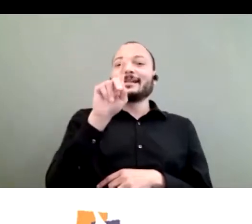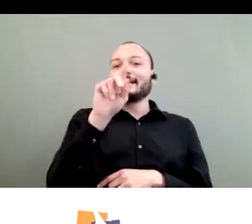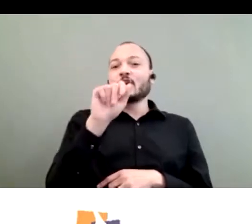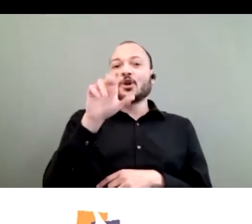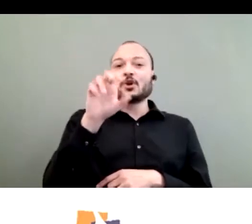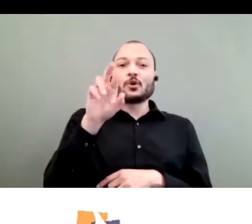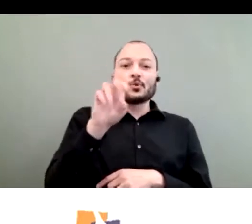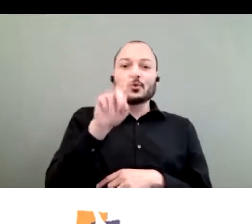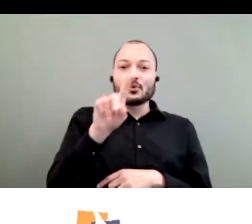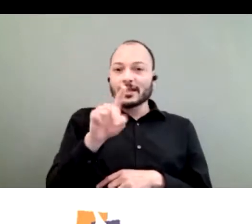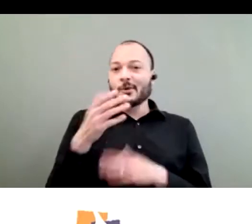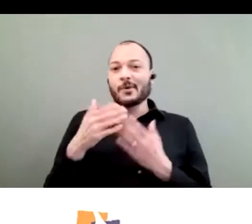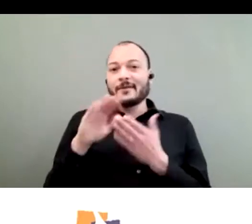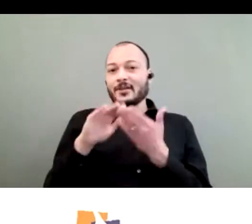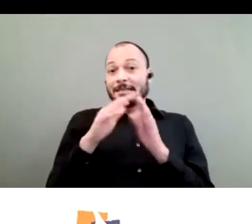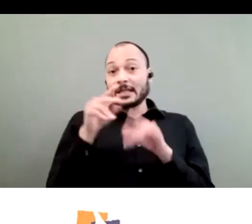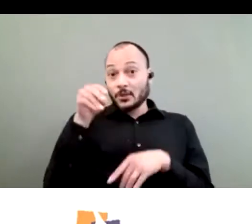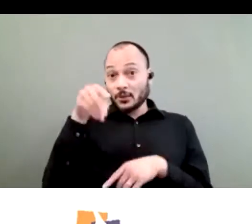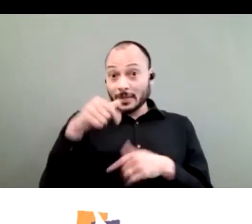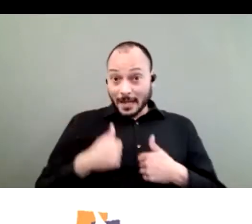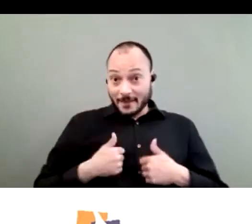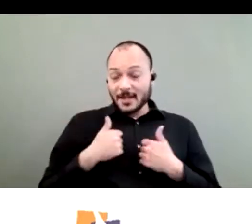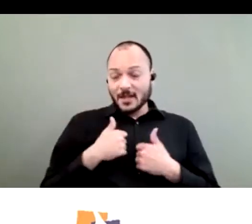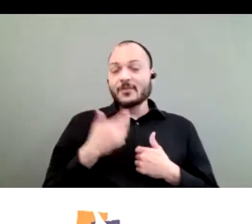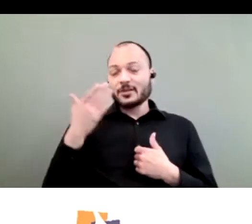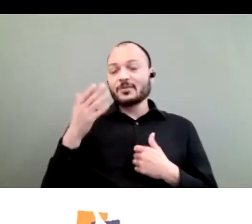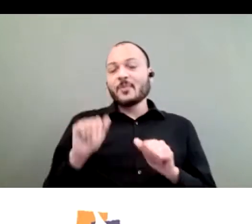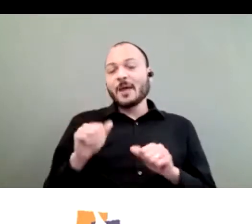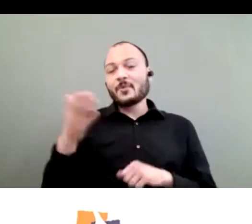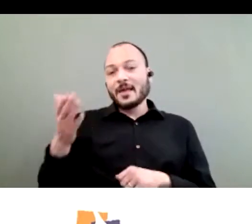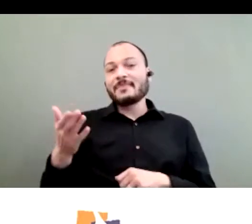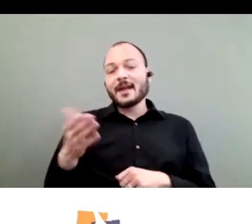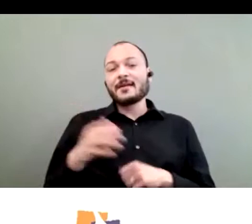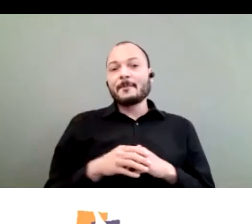there is probably a United Way there, a local chapter, and